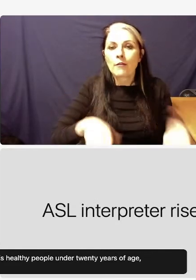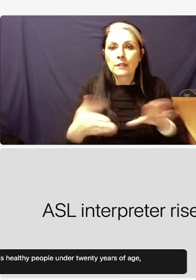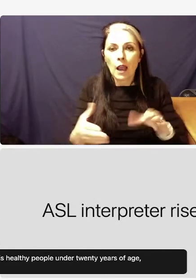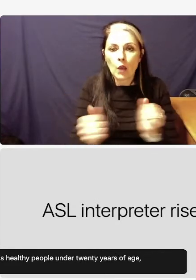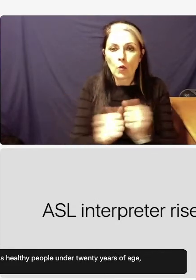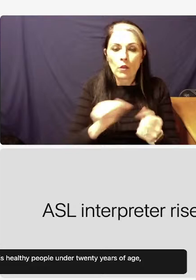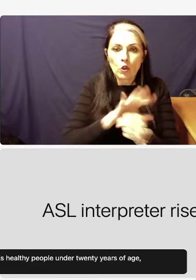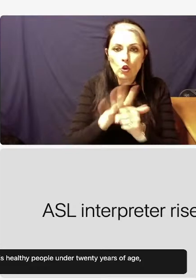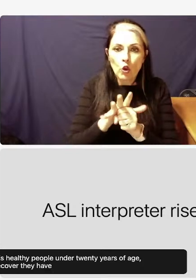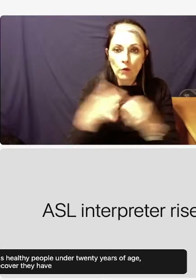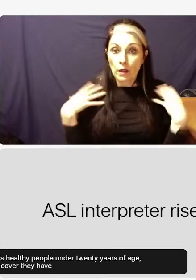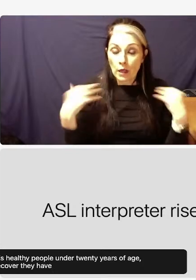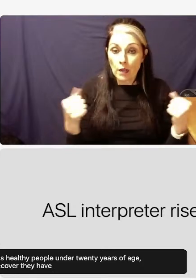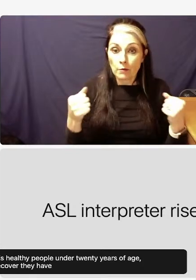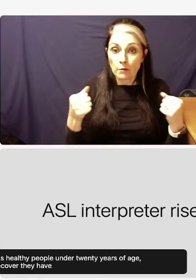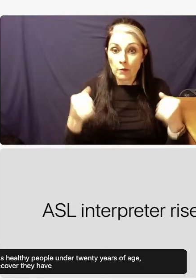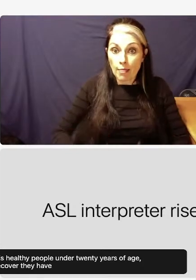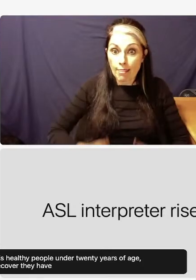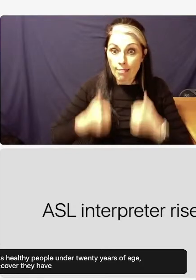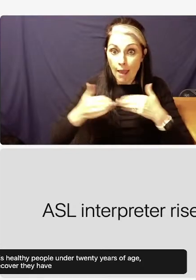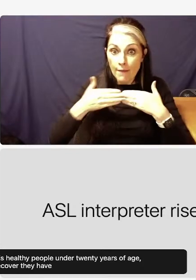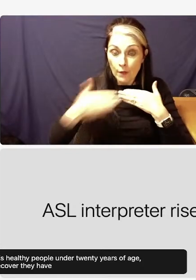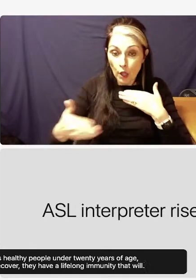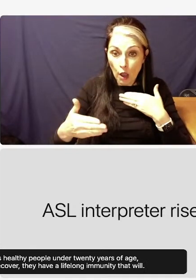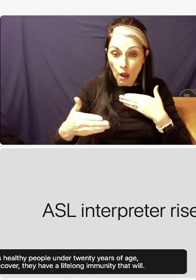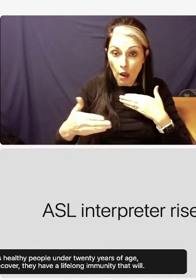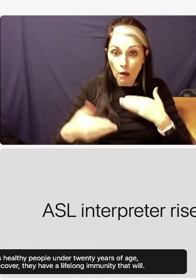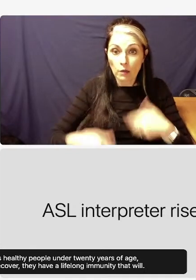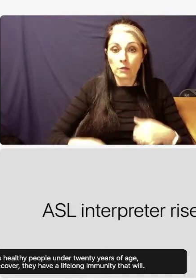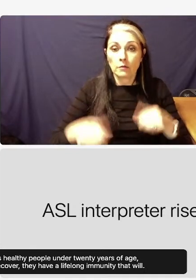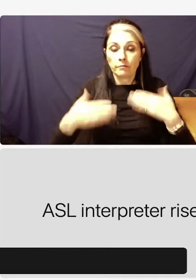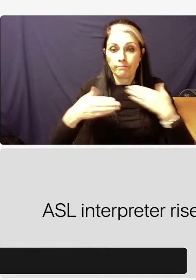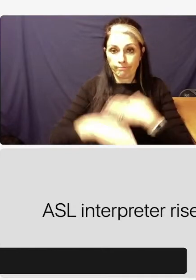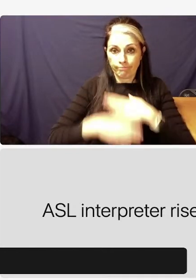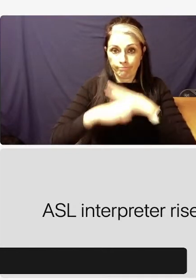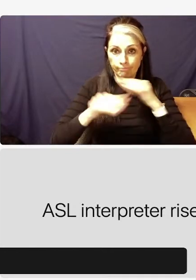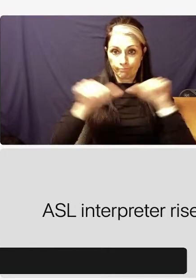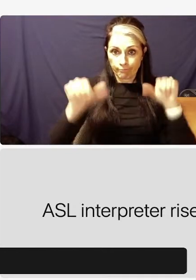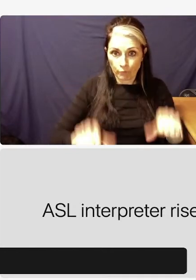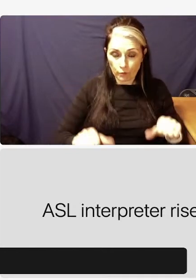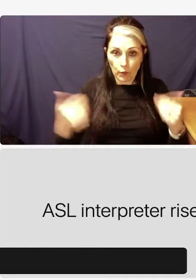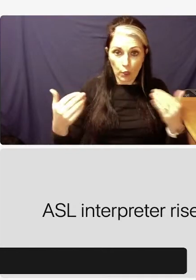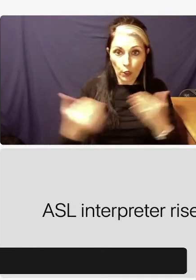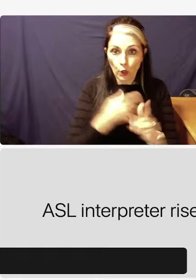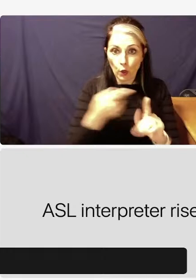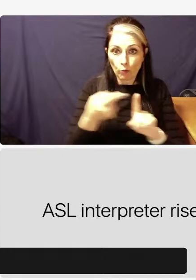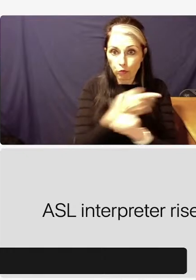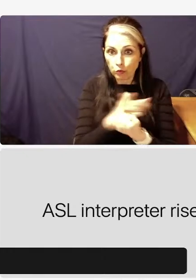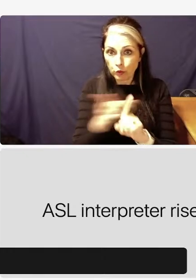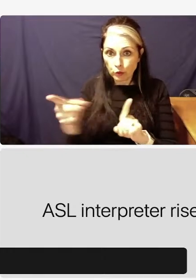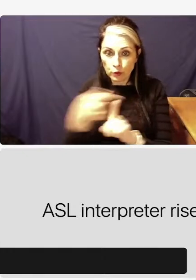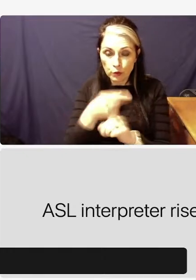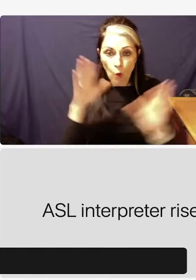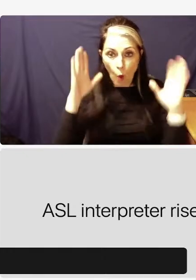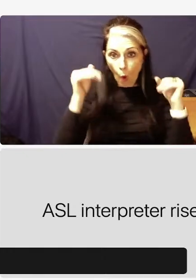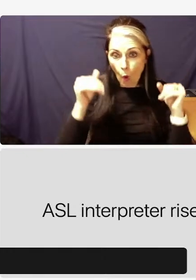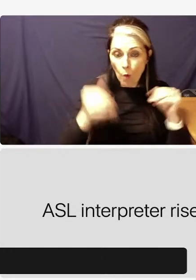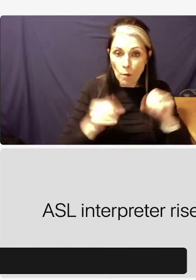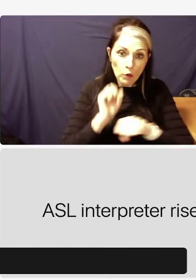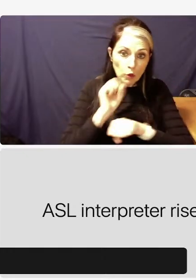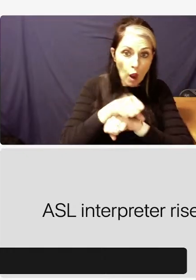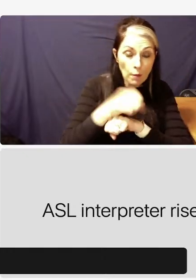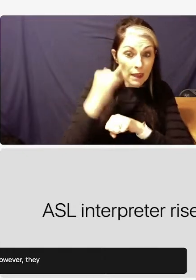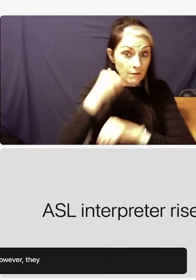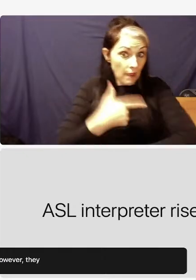recover they have a lifelong immunity that will be helpful against any of the new variants there are hope to overcome this if however they